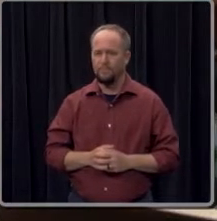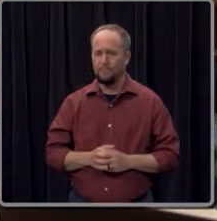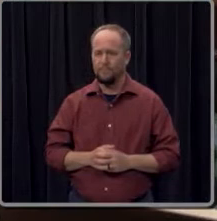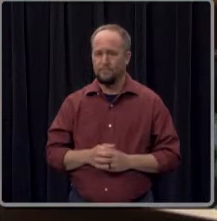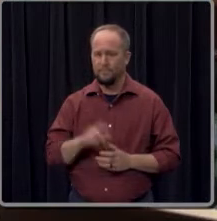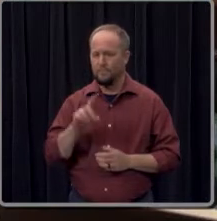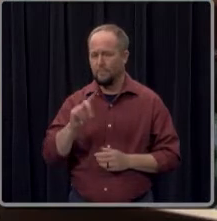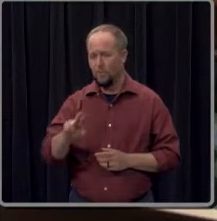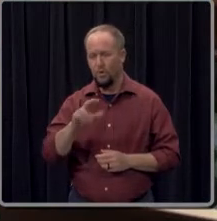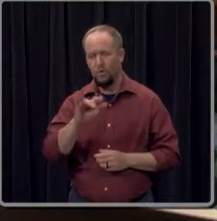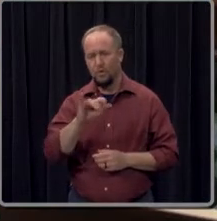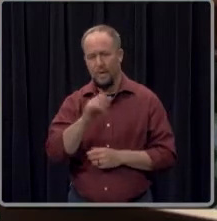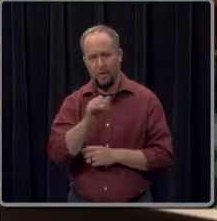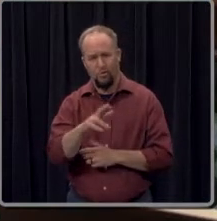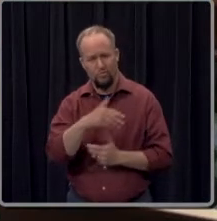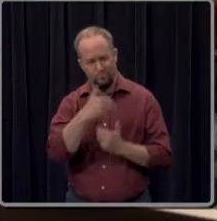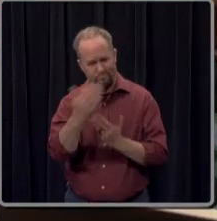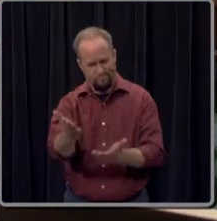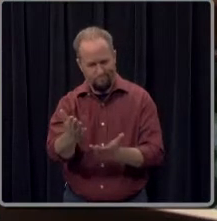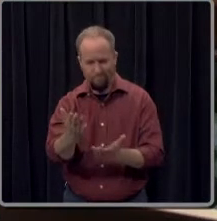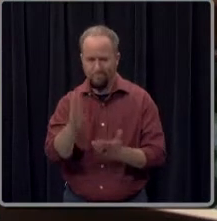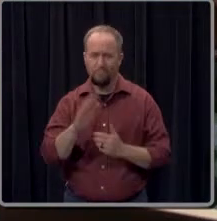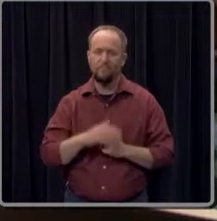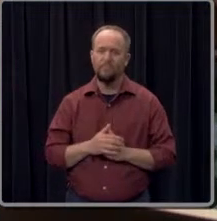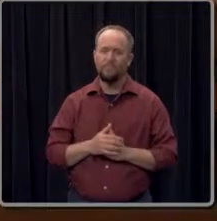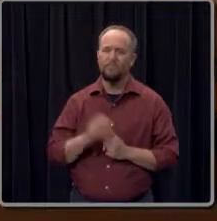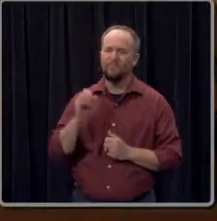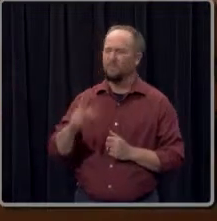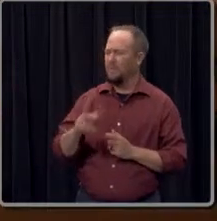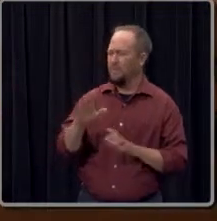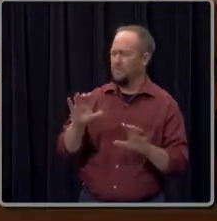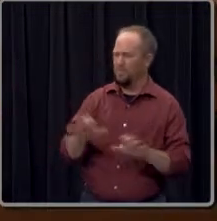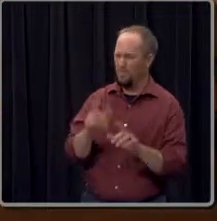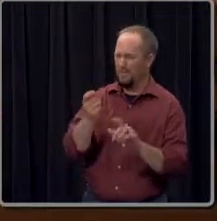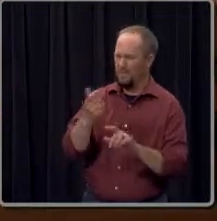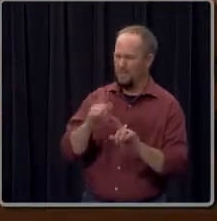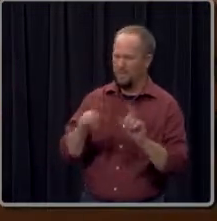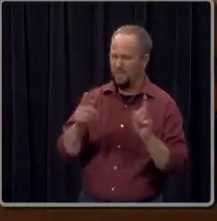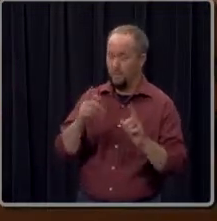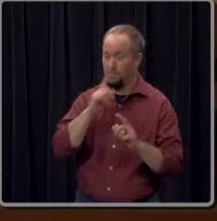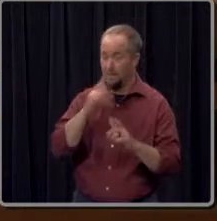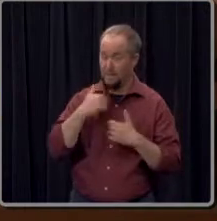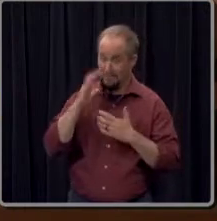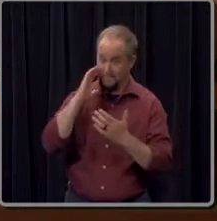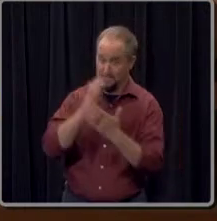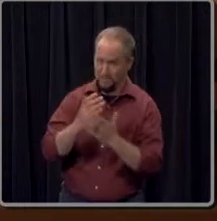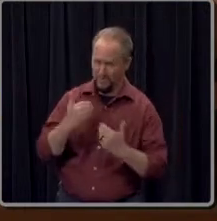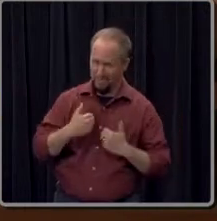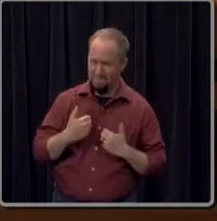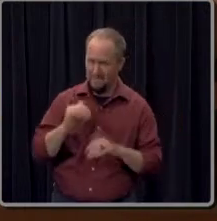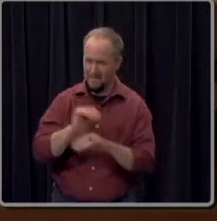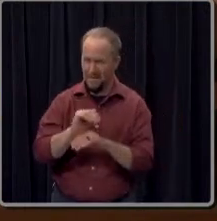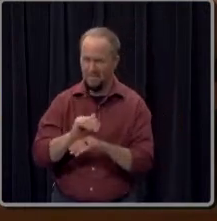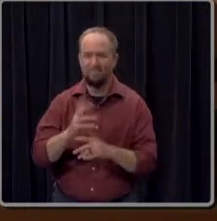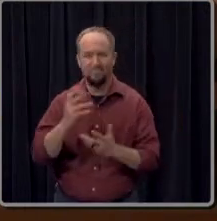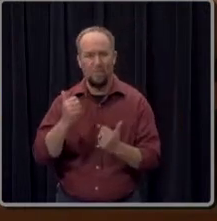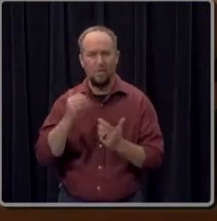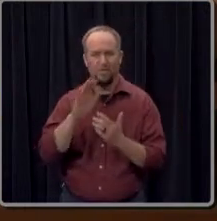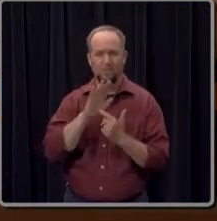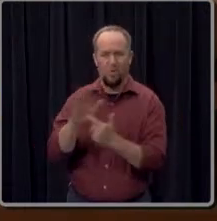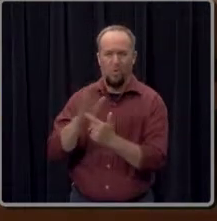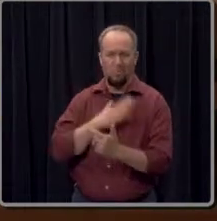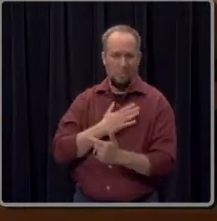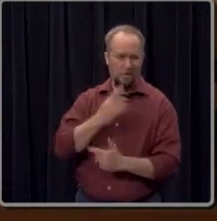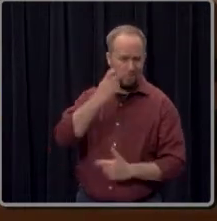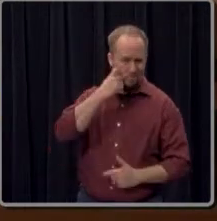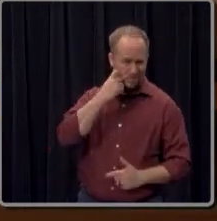Dr. Yeager, the floor is yours, sir. All right, I'm going to do this a little differently tonight. I actually have some pictures tonight. I'd like to show you all my